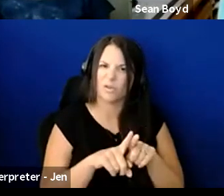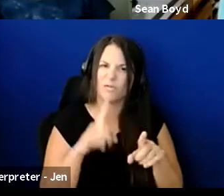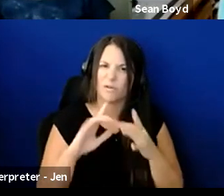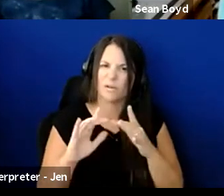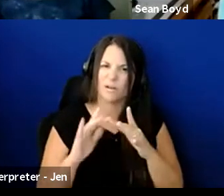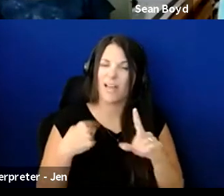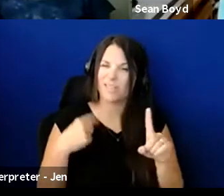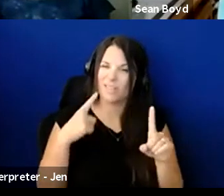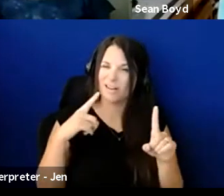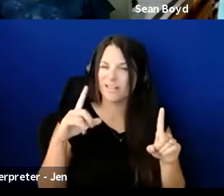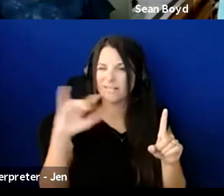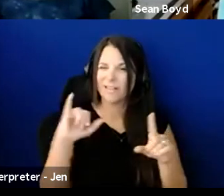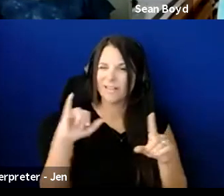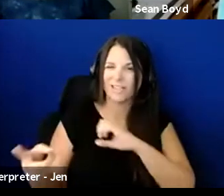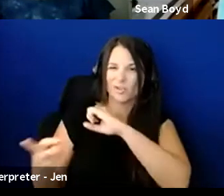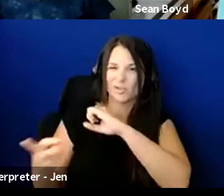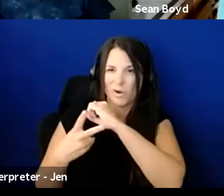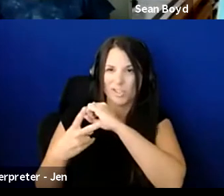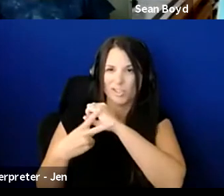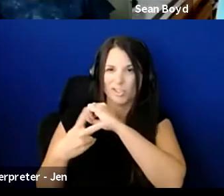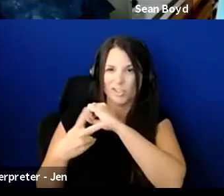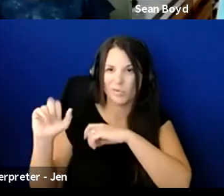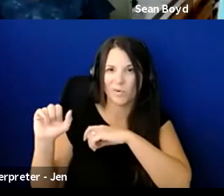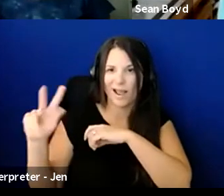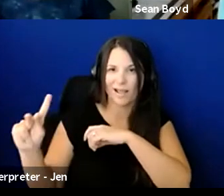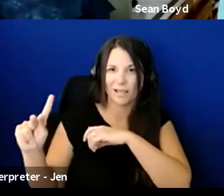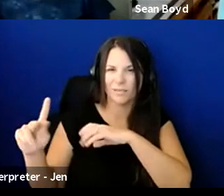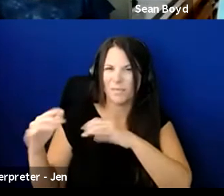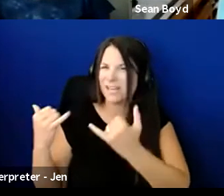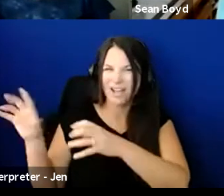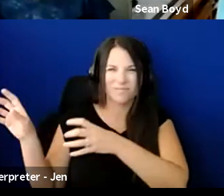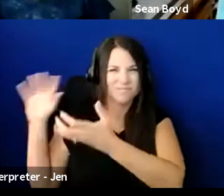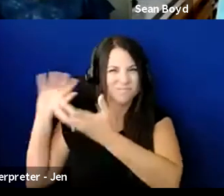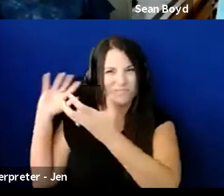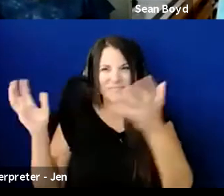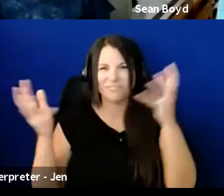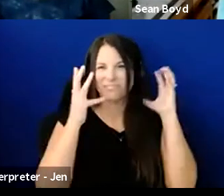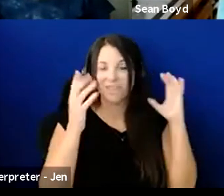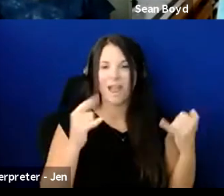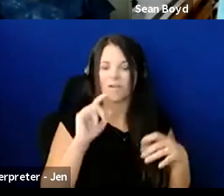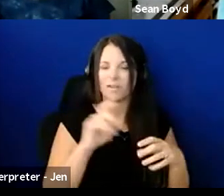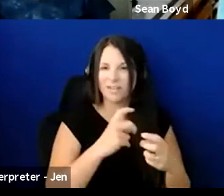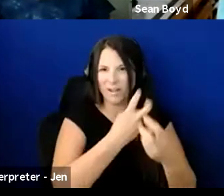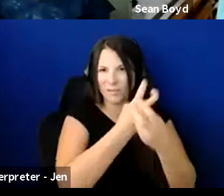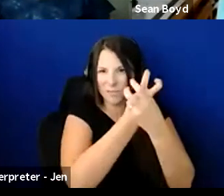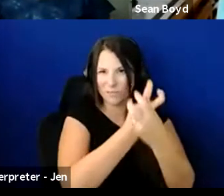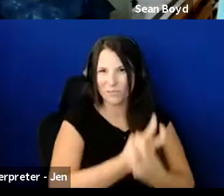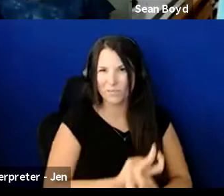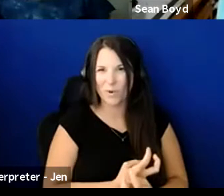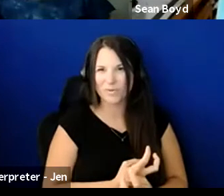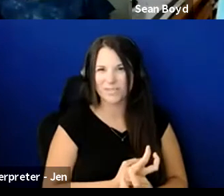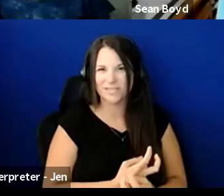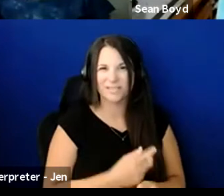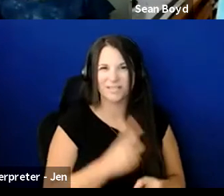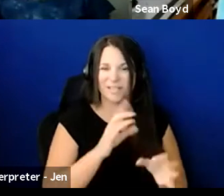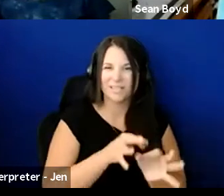for content to the backbone of a whole experience. Viewing it more like a website. If you're designing a